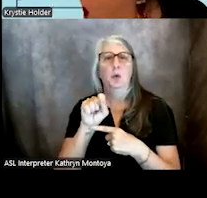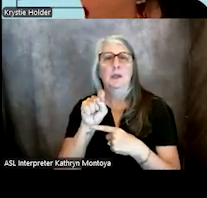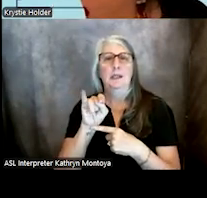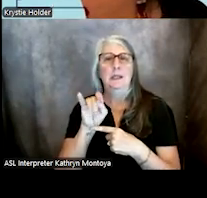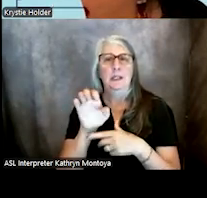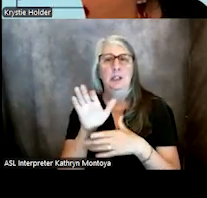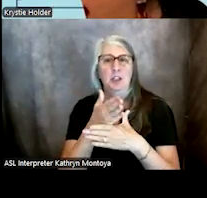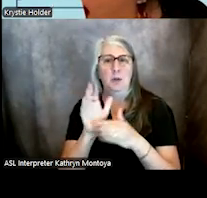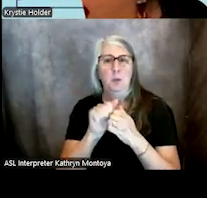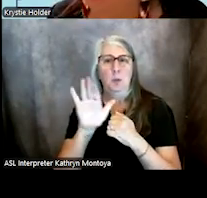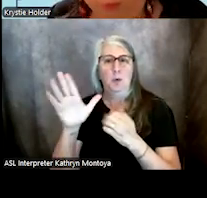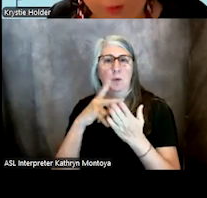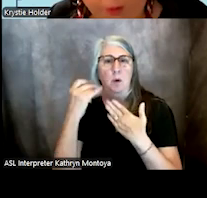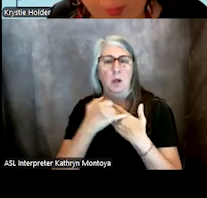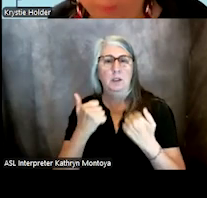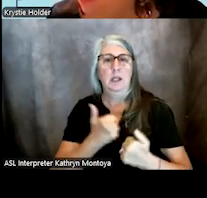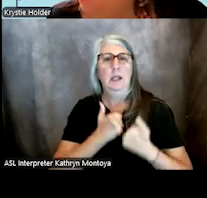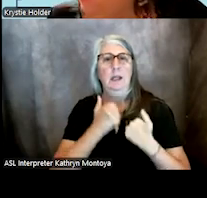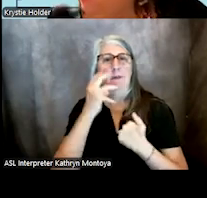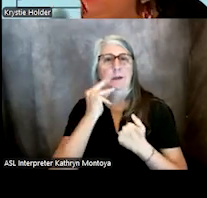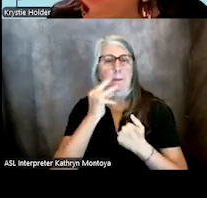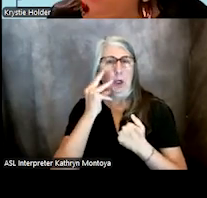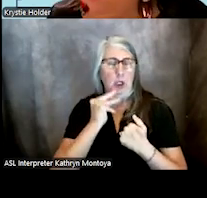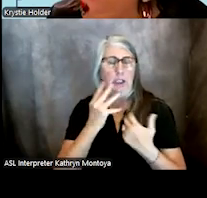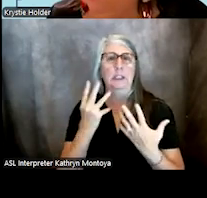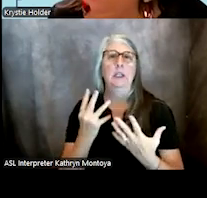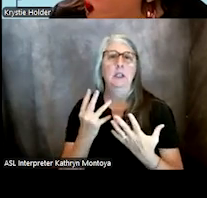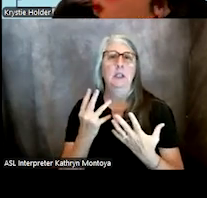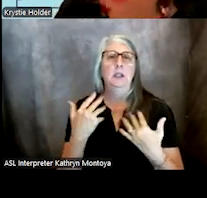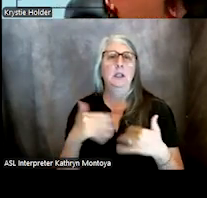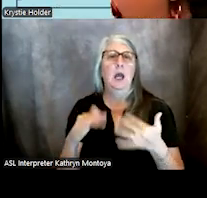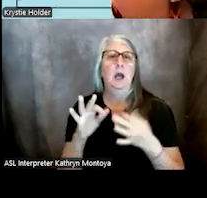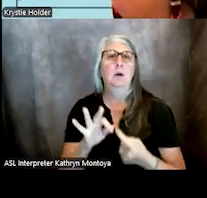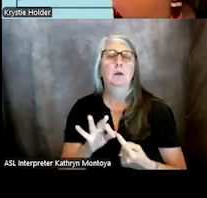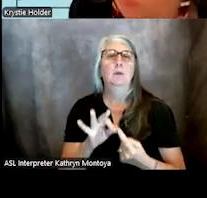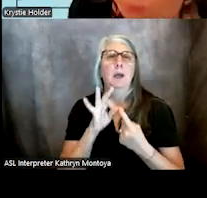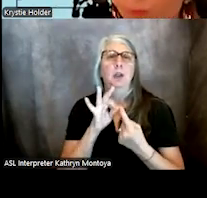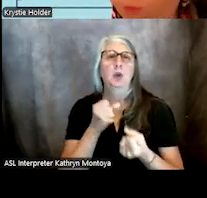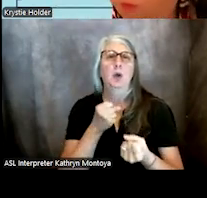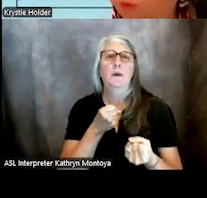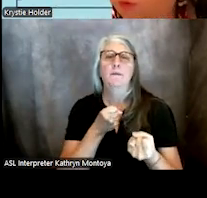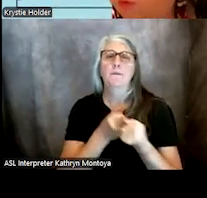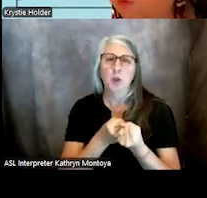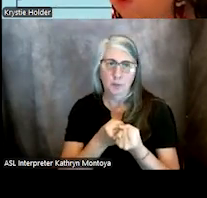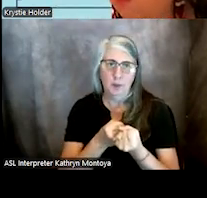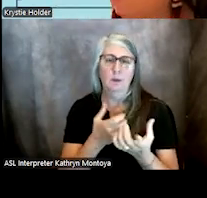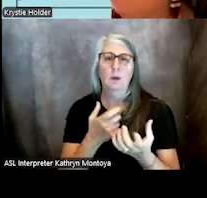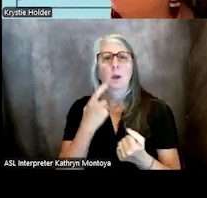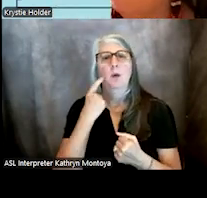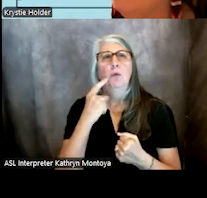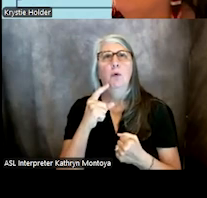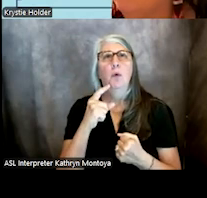lived experience campaigns is just how incredibly special and affirming it is for